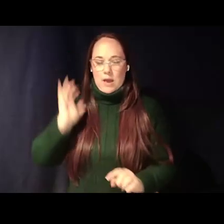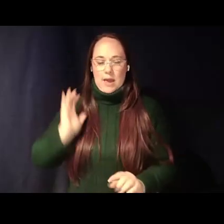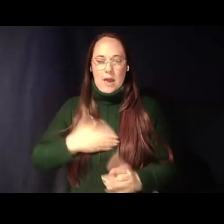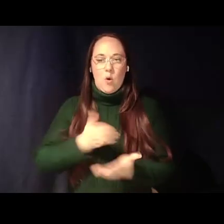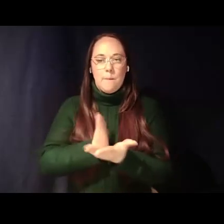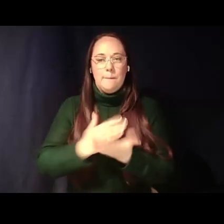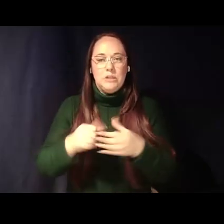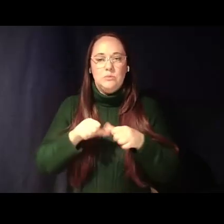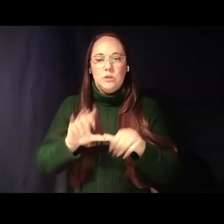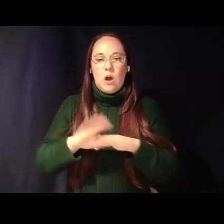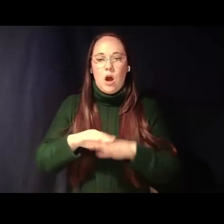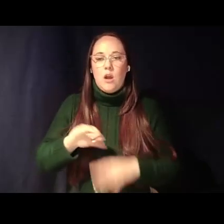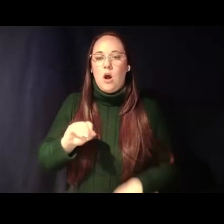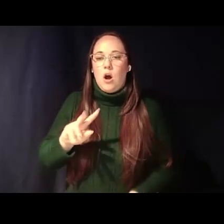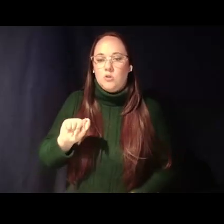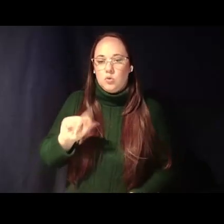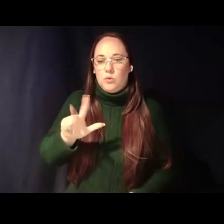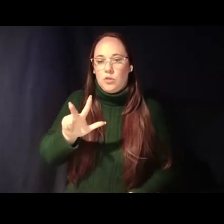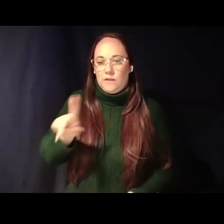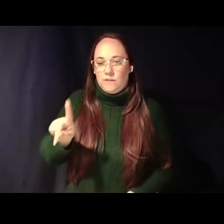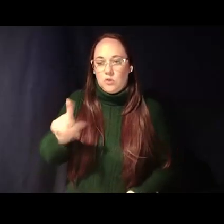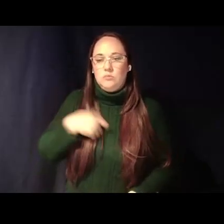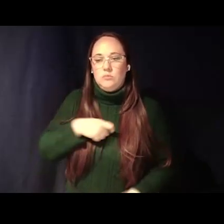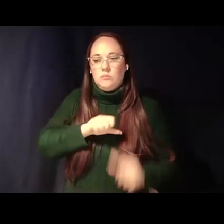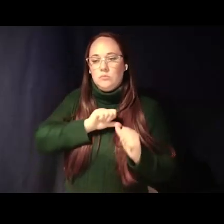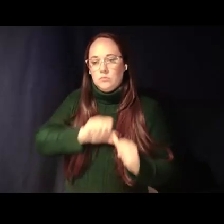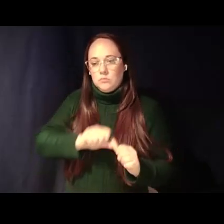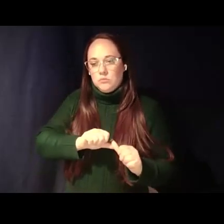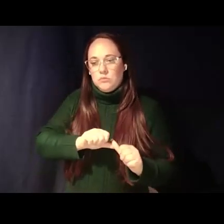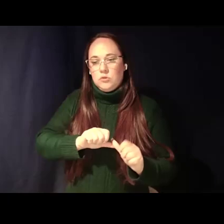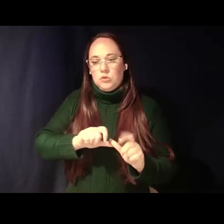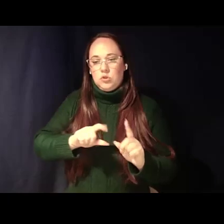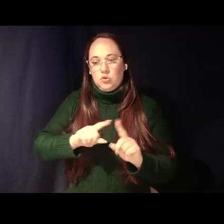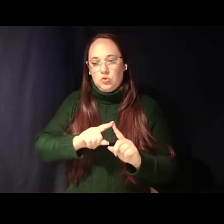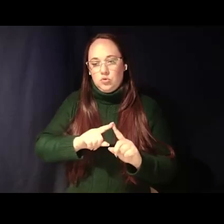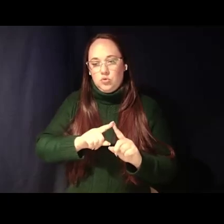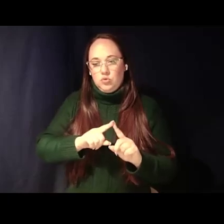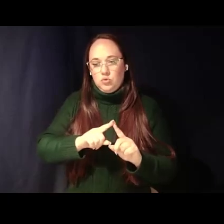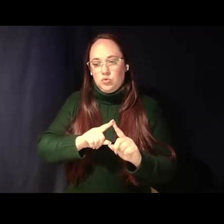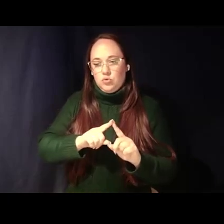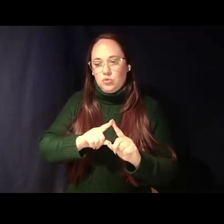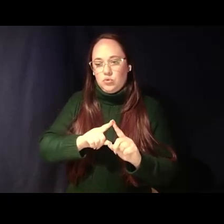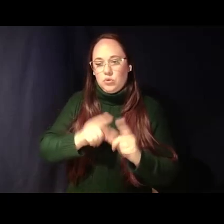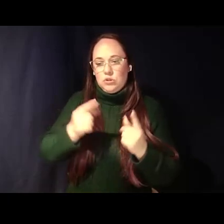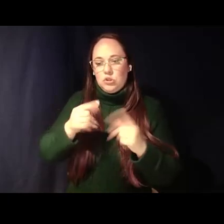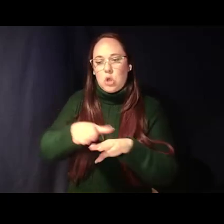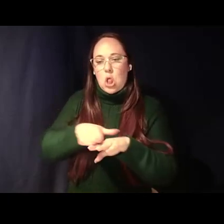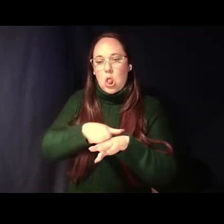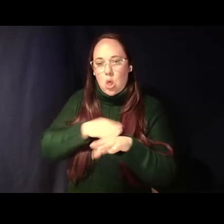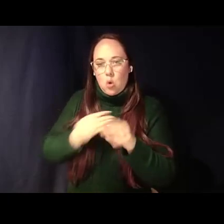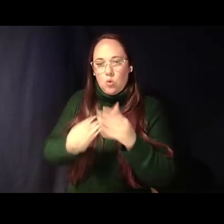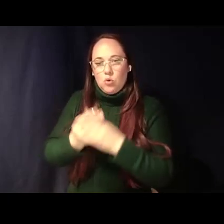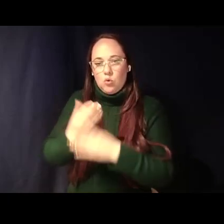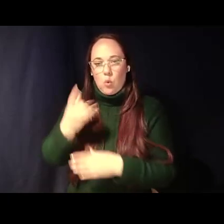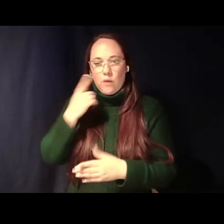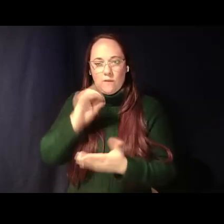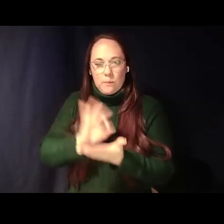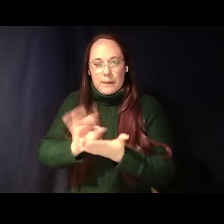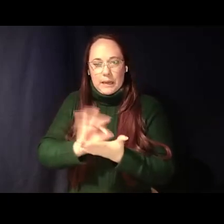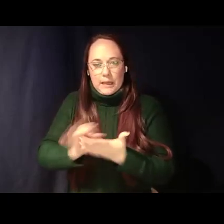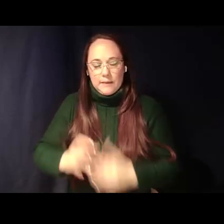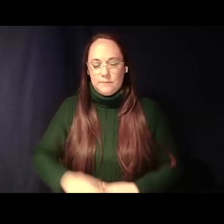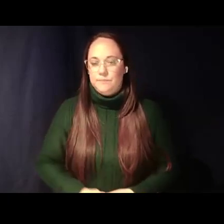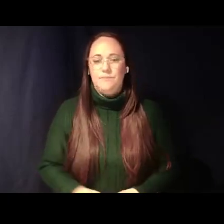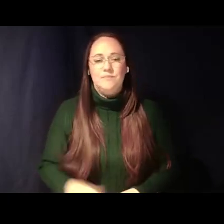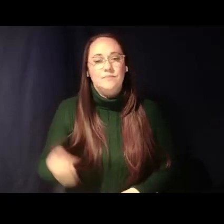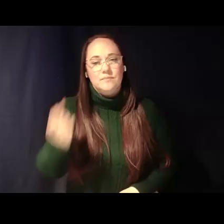submission on October 31st, we continue to move down that path of trying to slow the growth of Medicaid. We know this